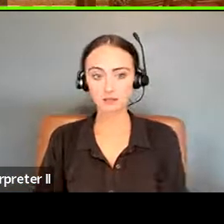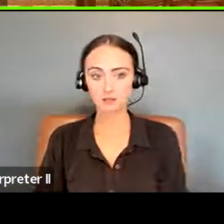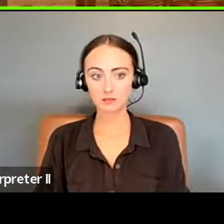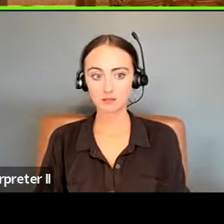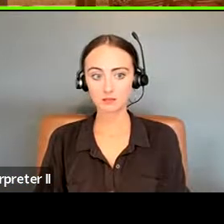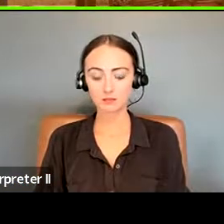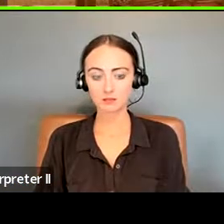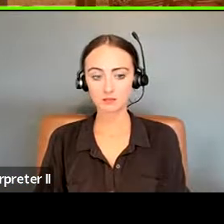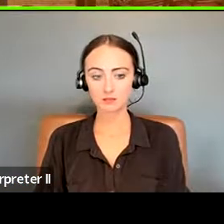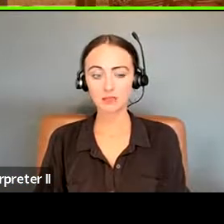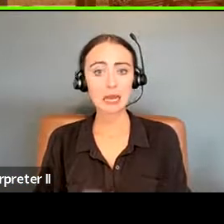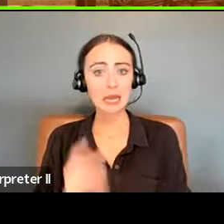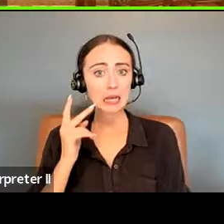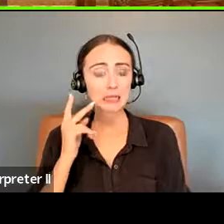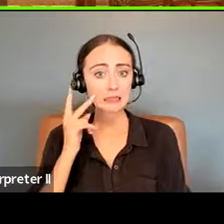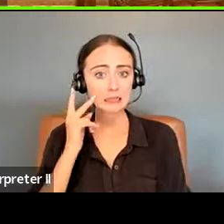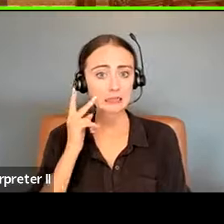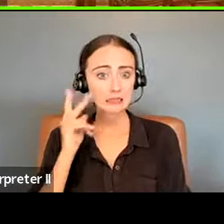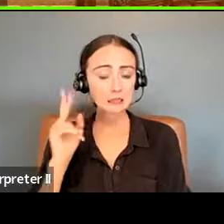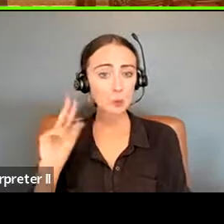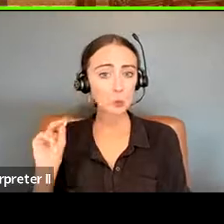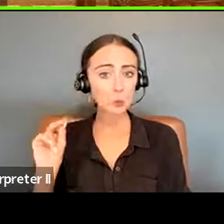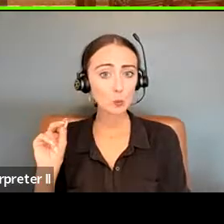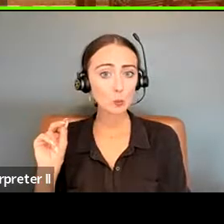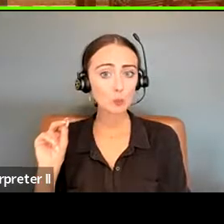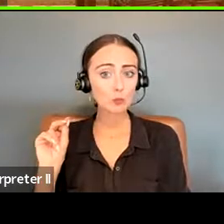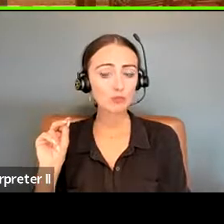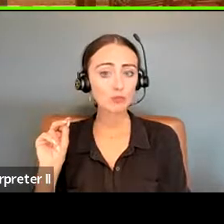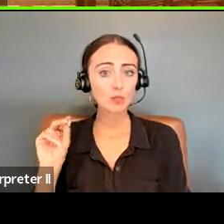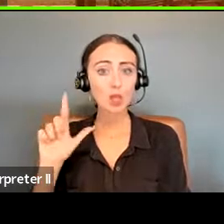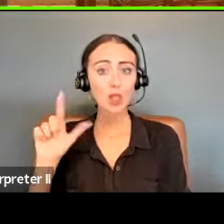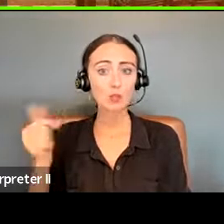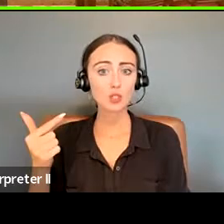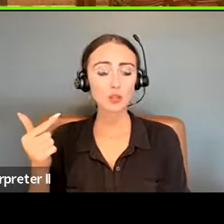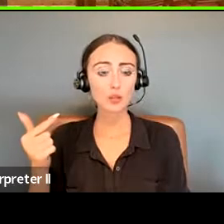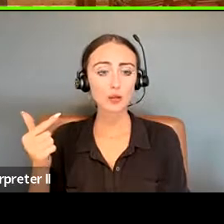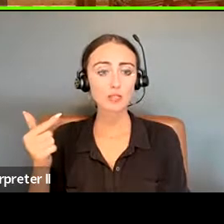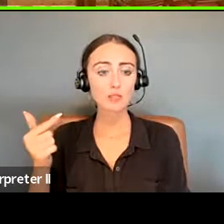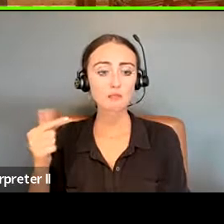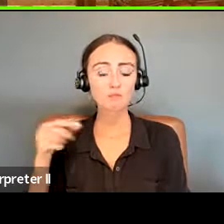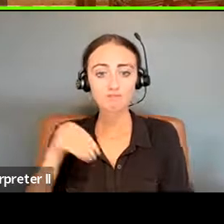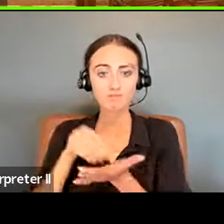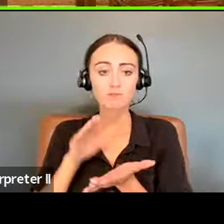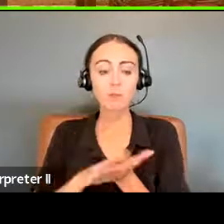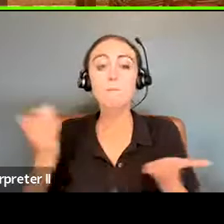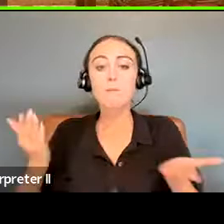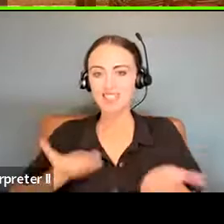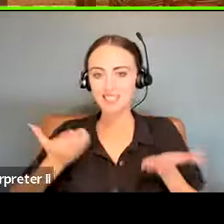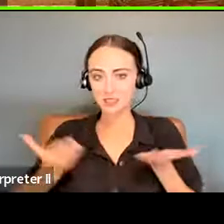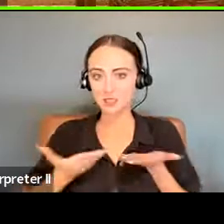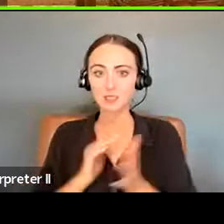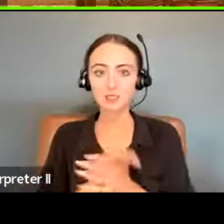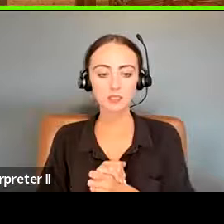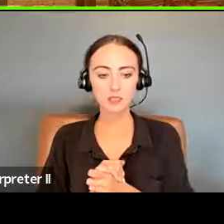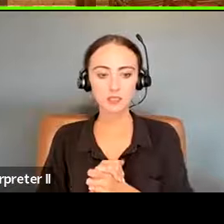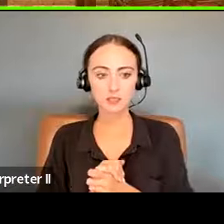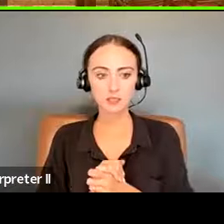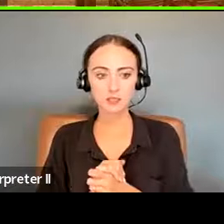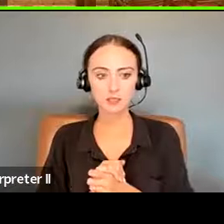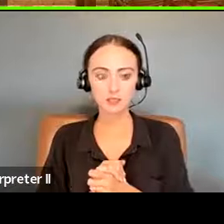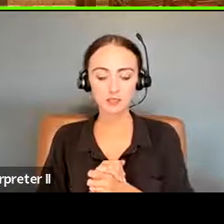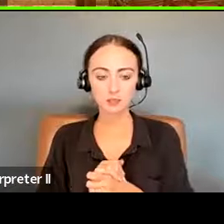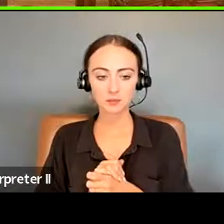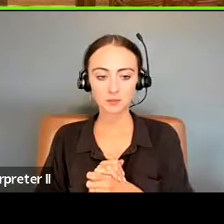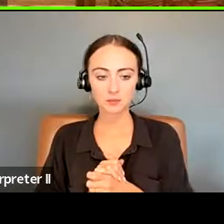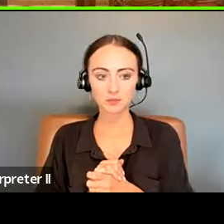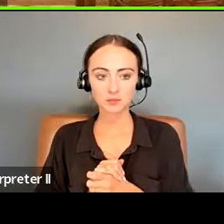I hear or see no votes. Councilmember Lewis George will be marked as present or recorded as